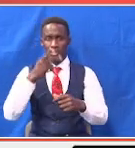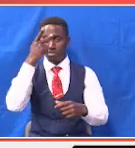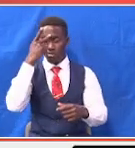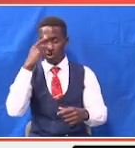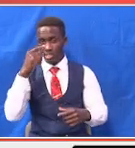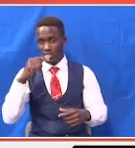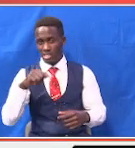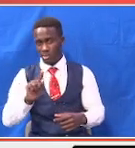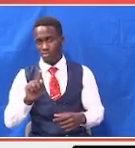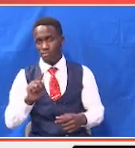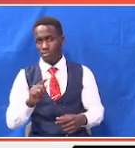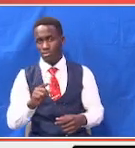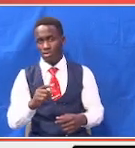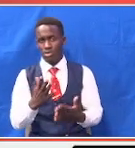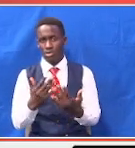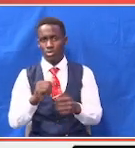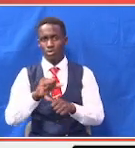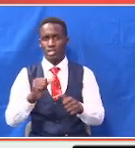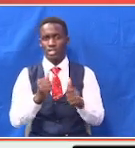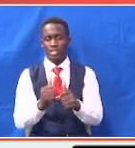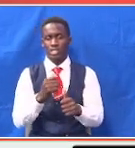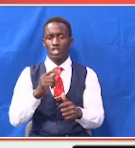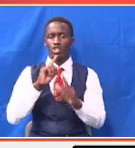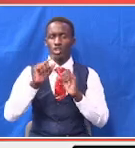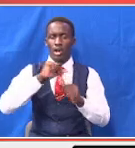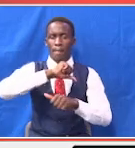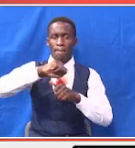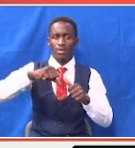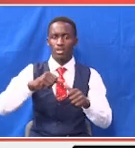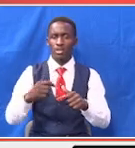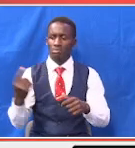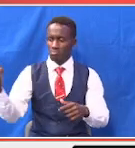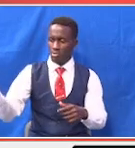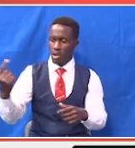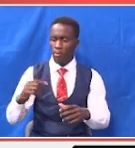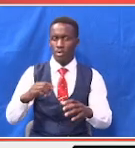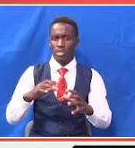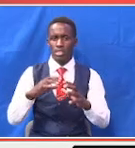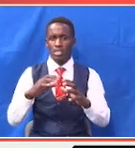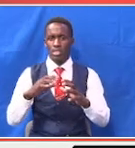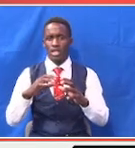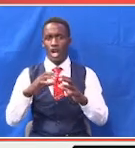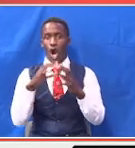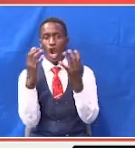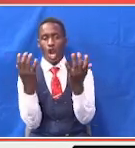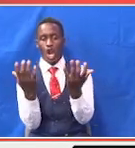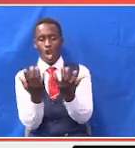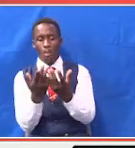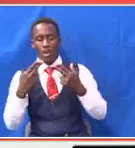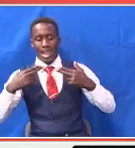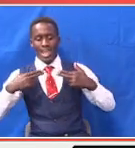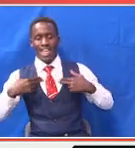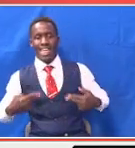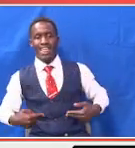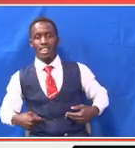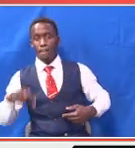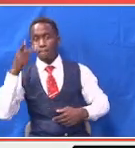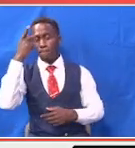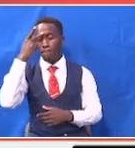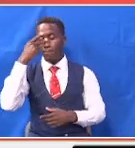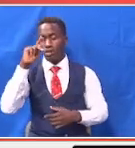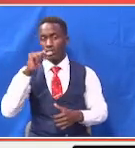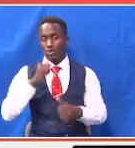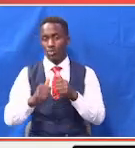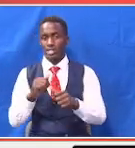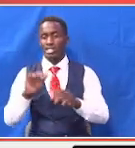is something we'll be talking about. Then it came with the global health diplomacy, which I think is